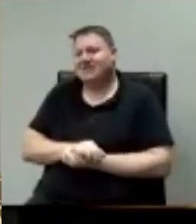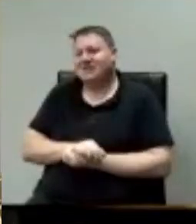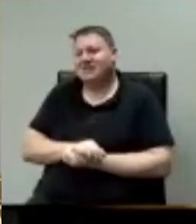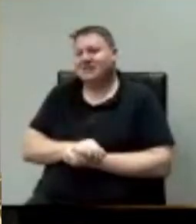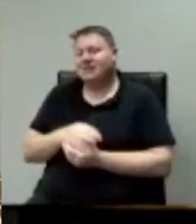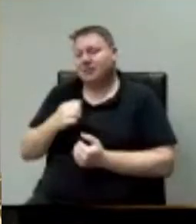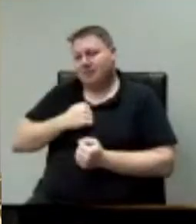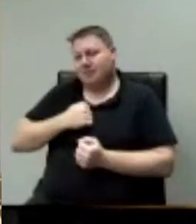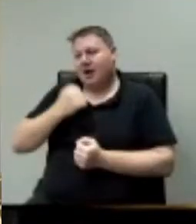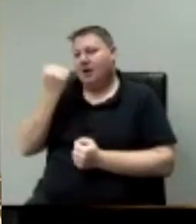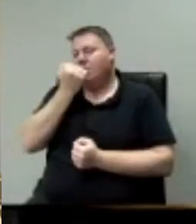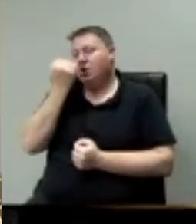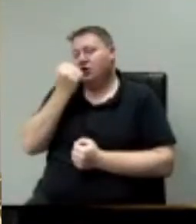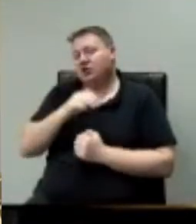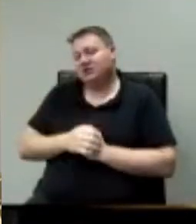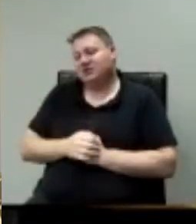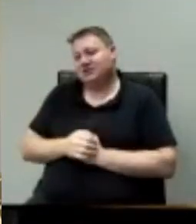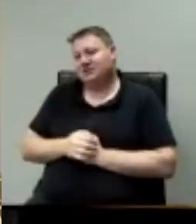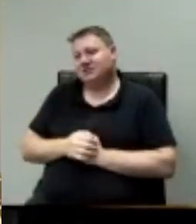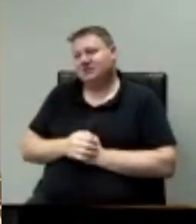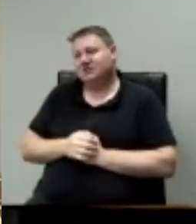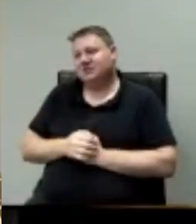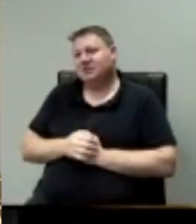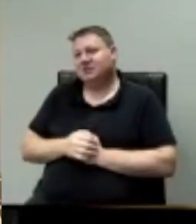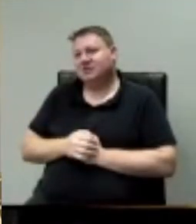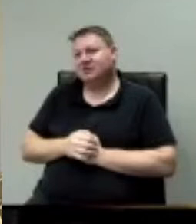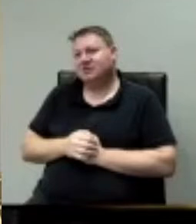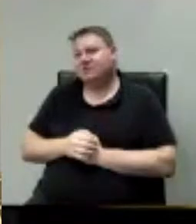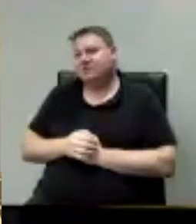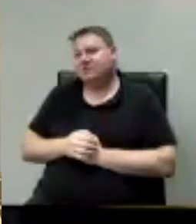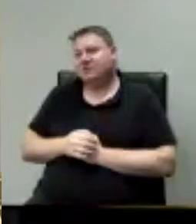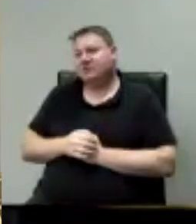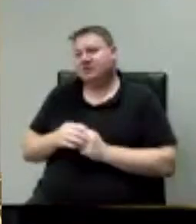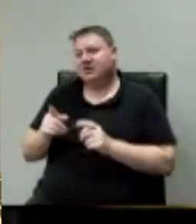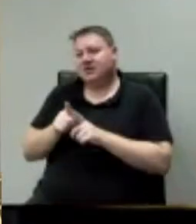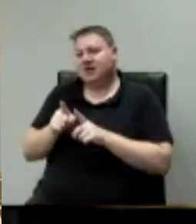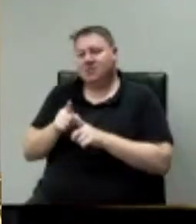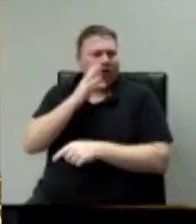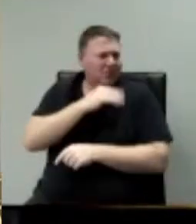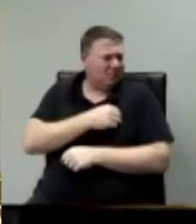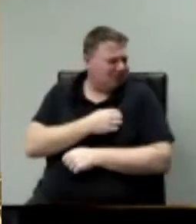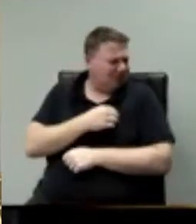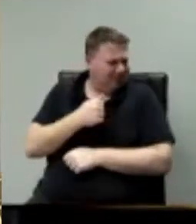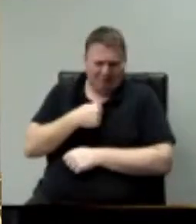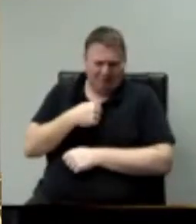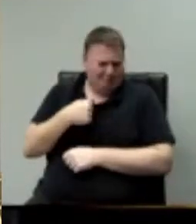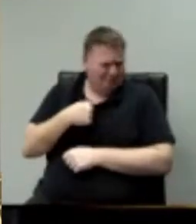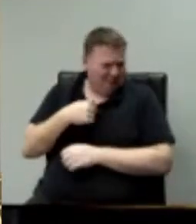My apologies. I even asked Kashifa, didn't I?